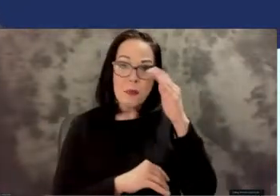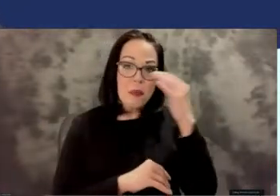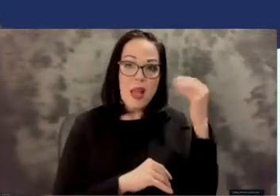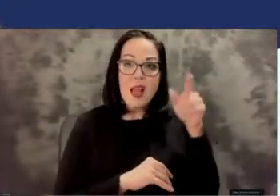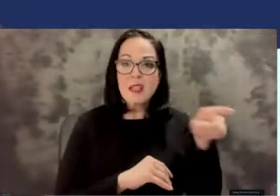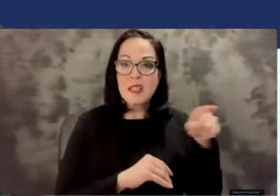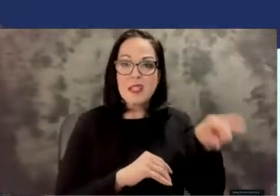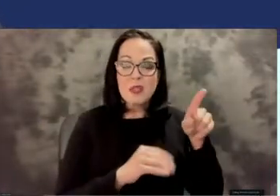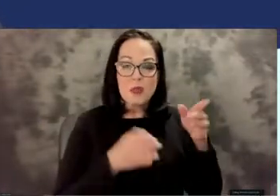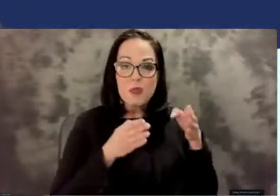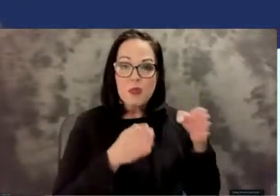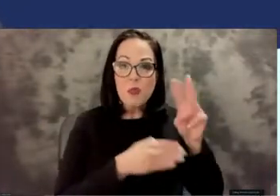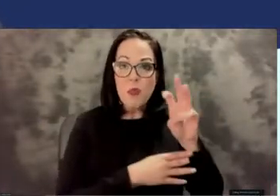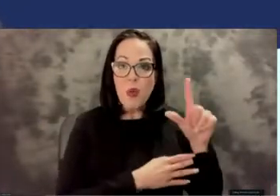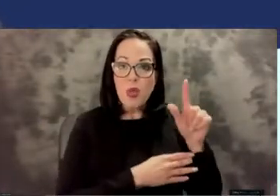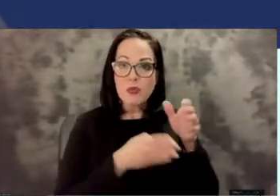residents.